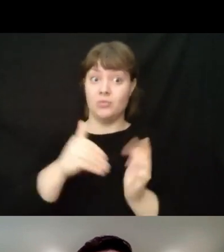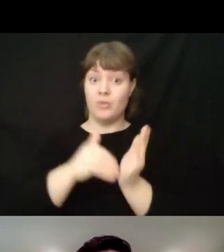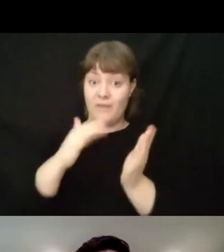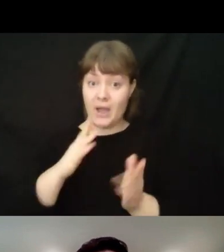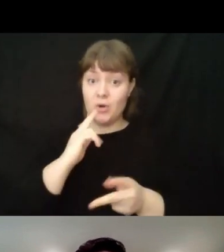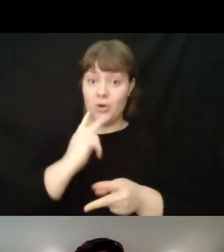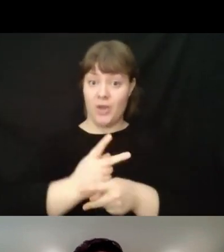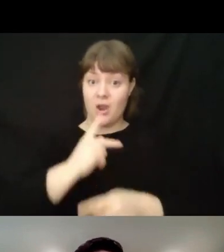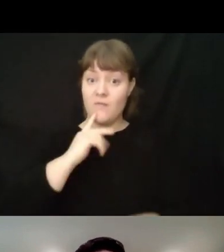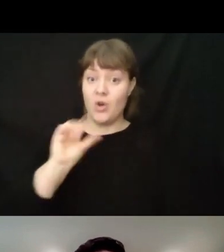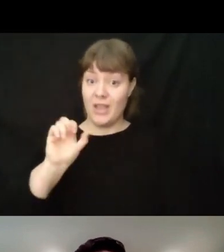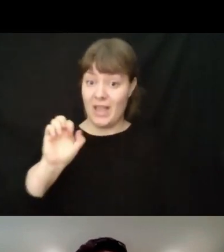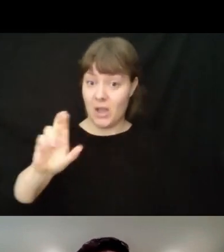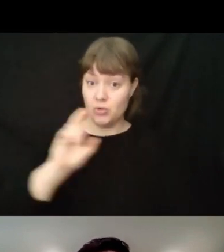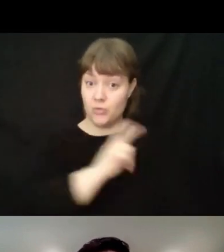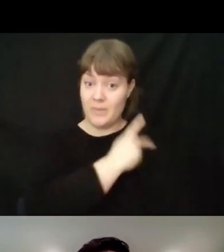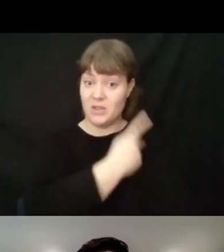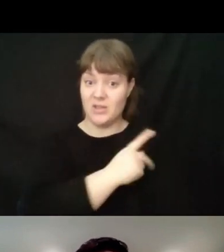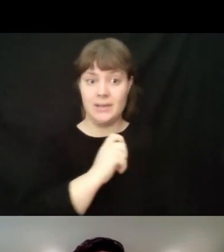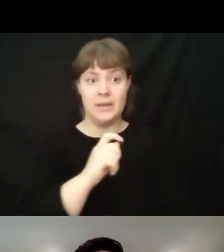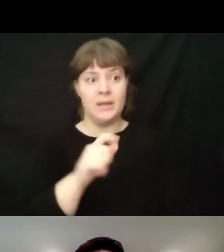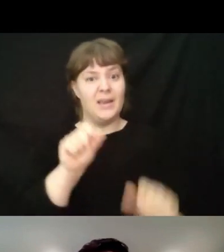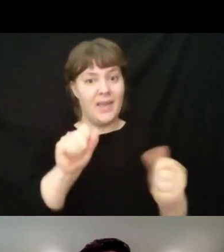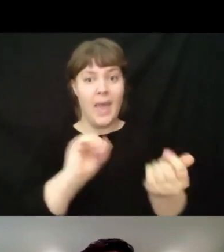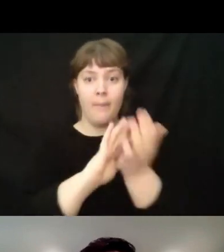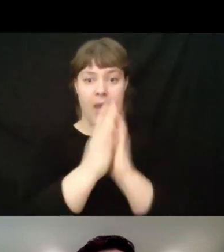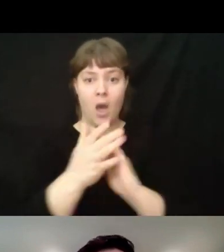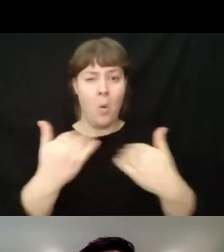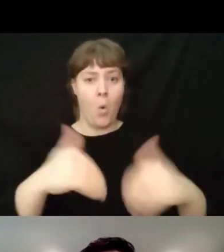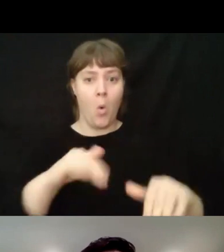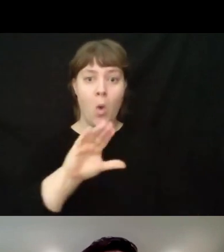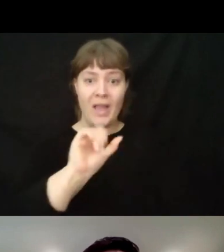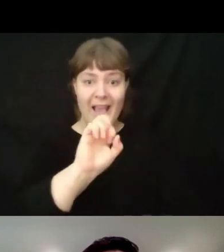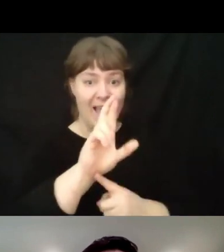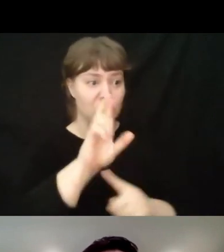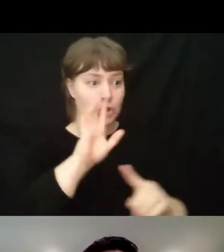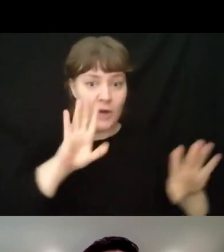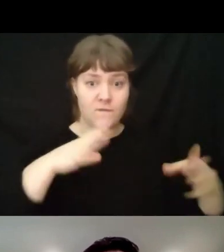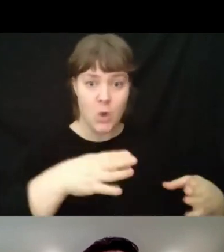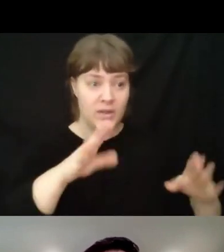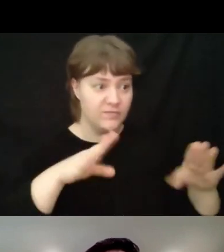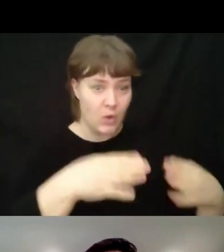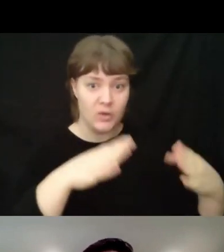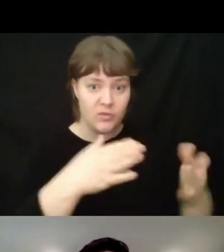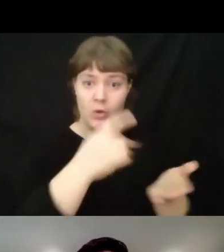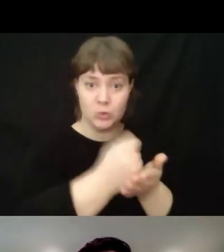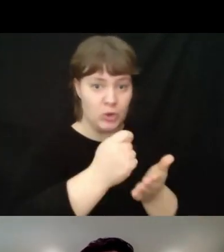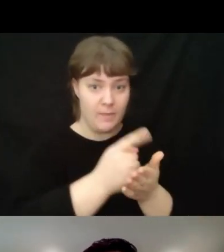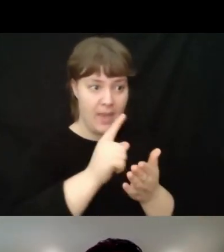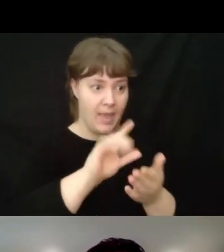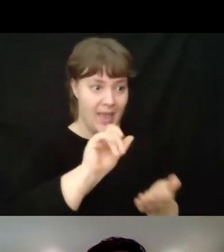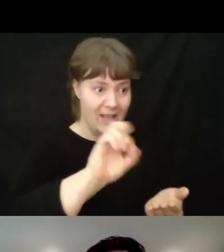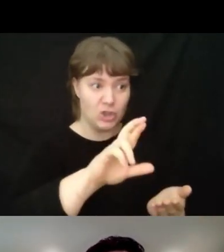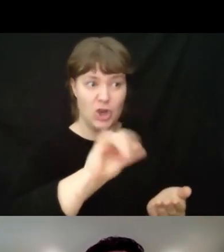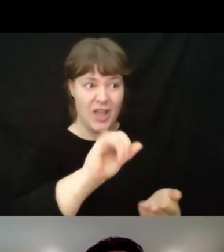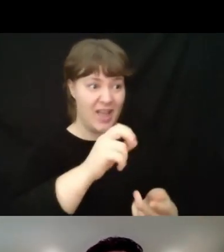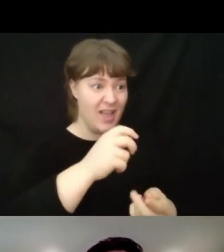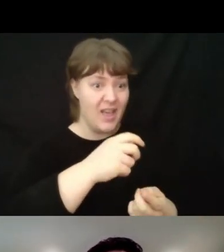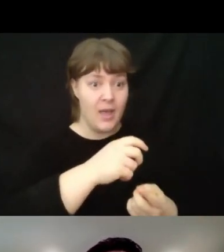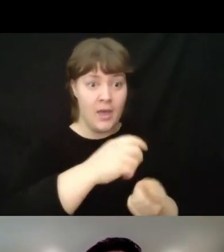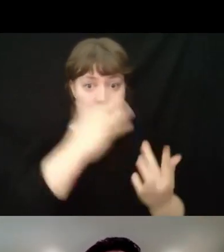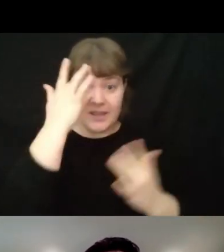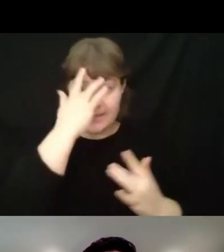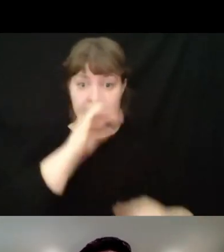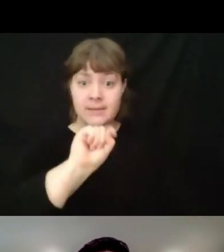it's easy to get wrapped up and consumed in the cancer itself, right? And the treatments we're giving, the toxicities associated with